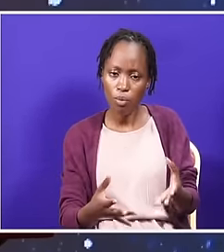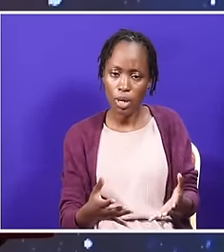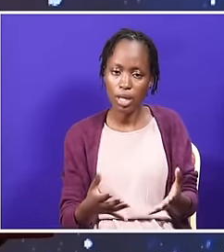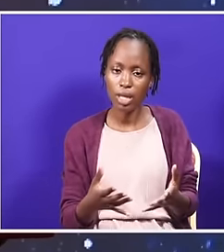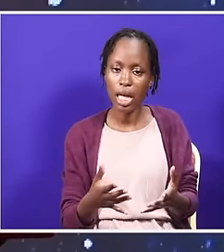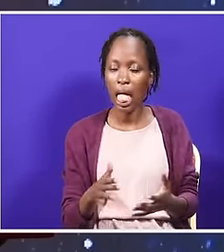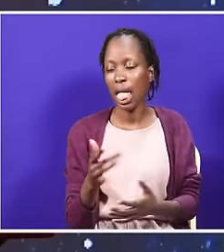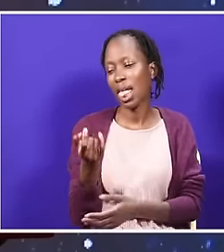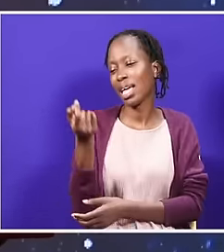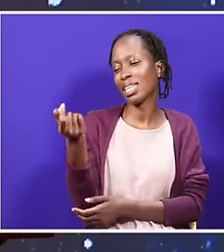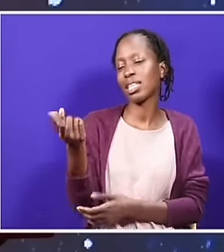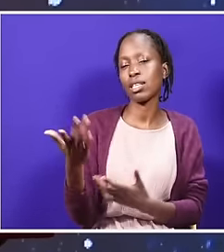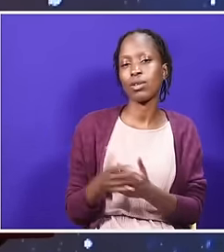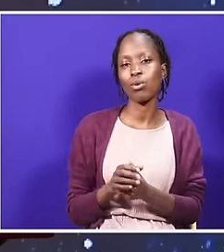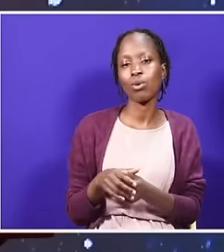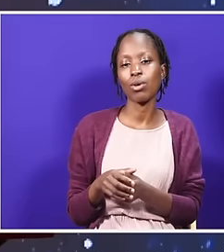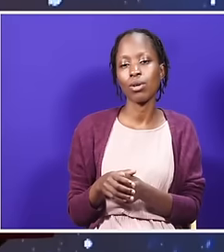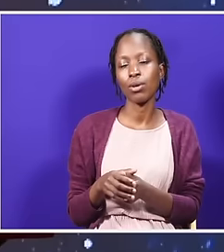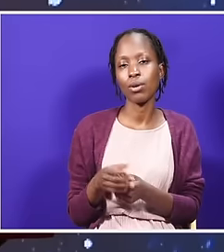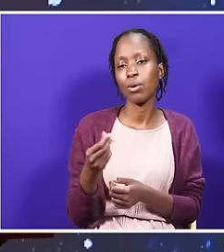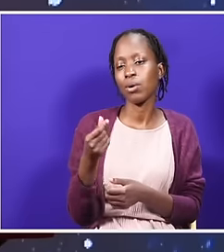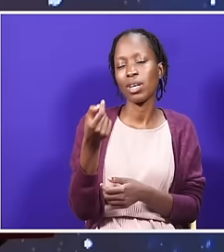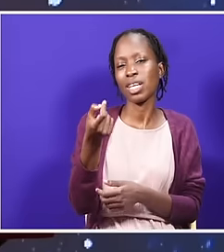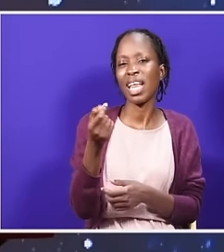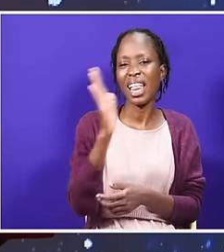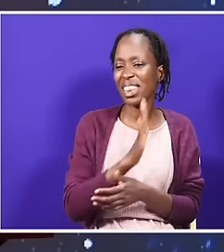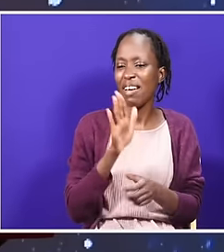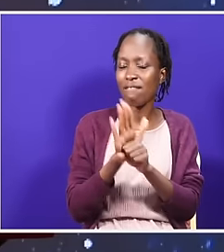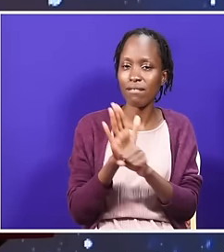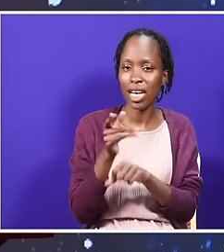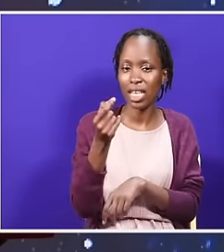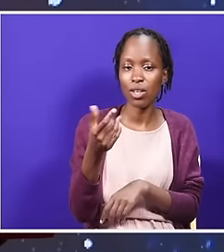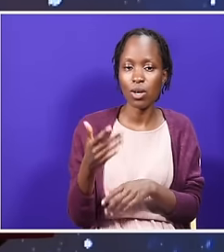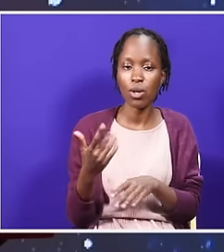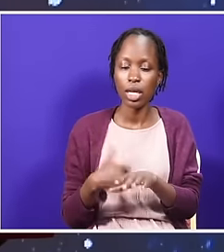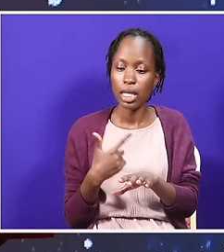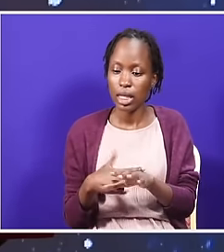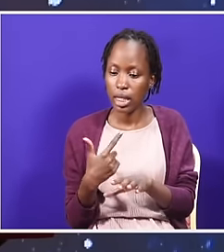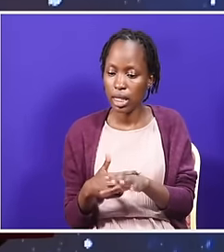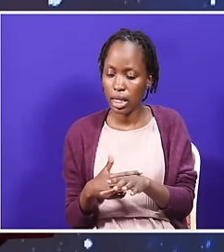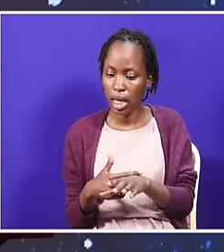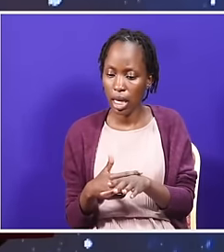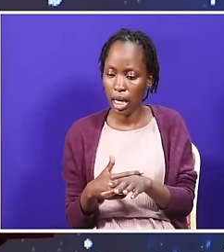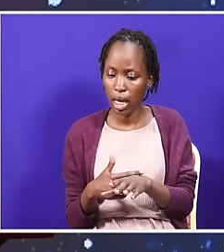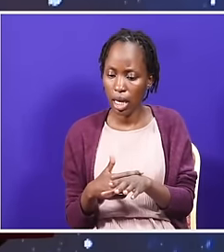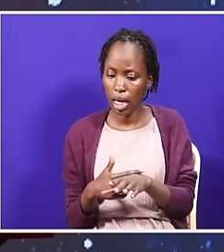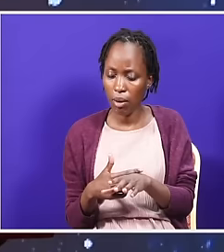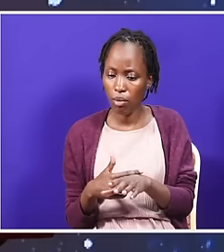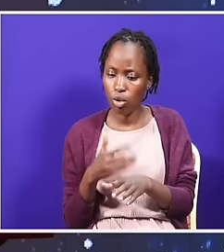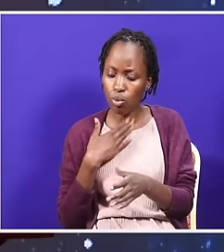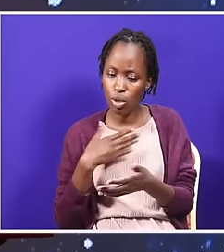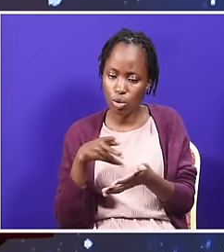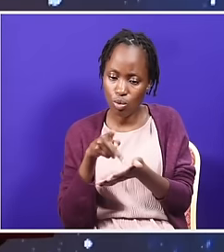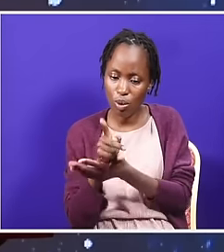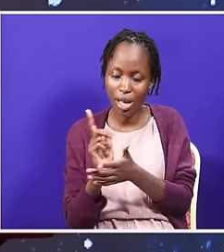Oh, not much. Right? It's never much. And then as I bargain and I fall in love with this thing, then I